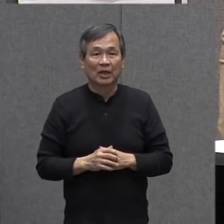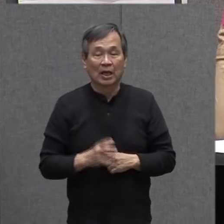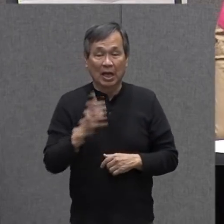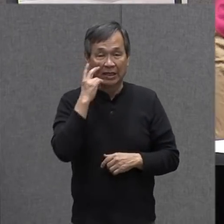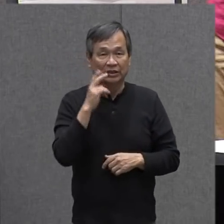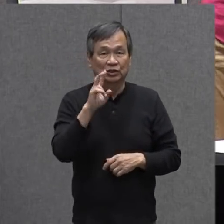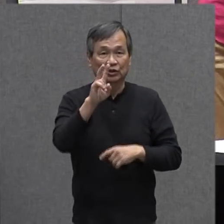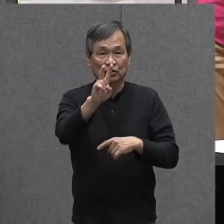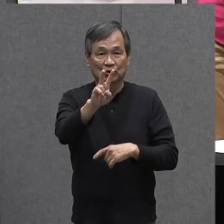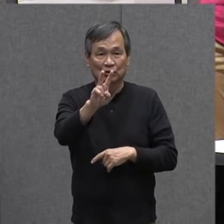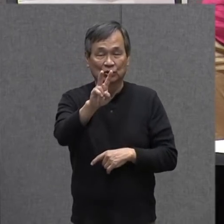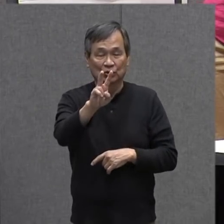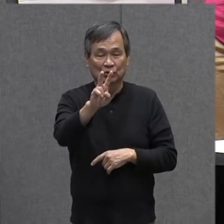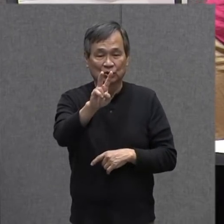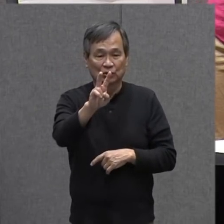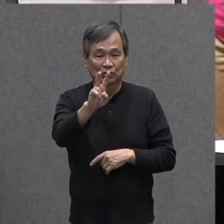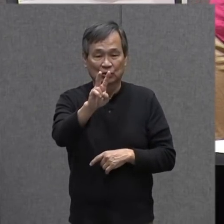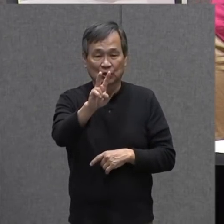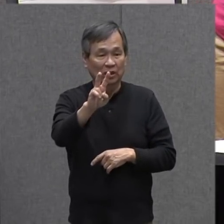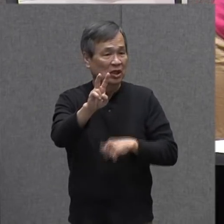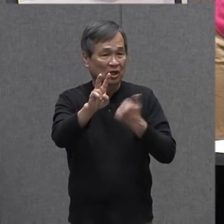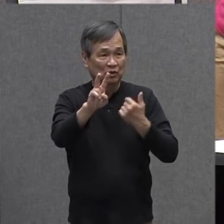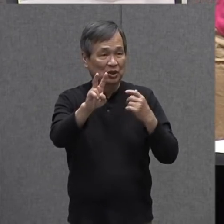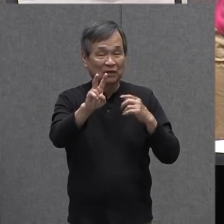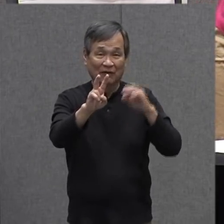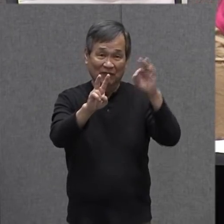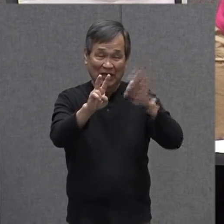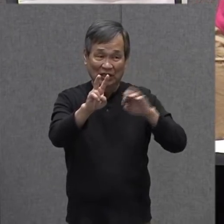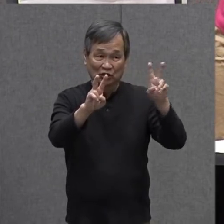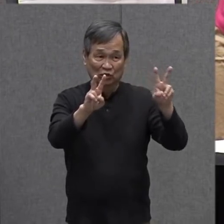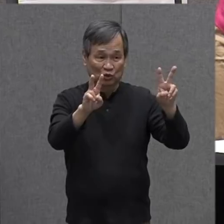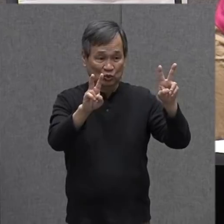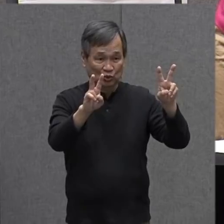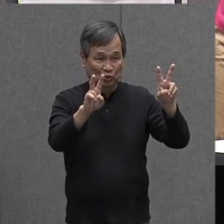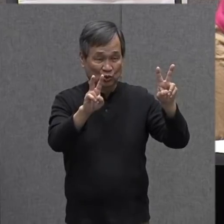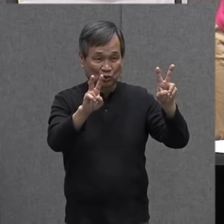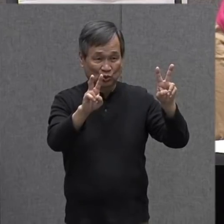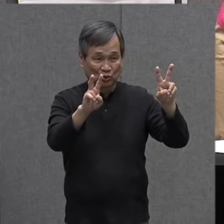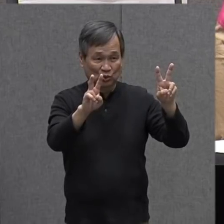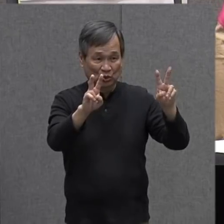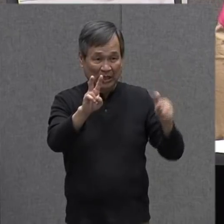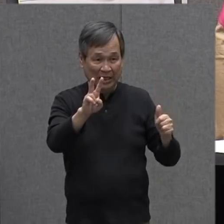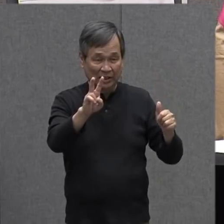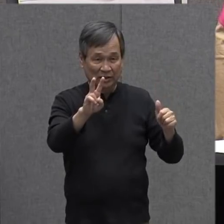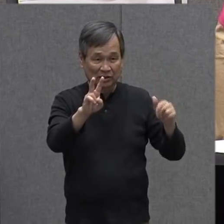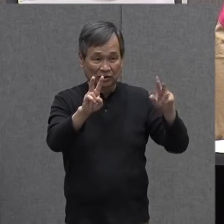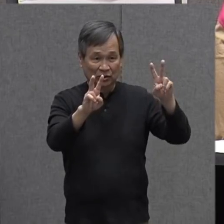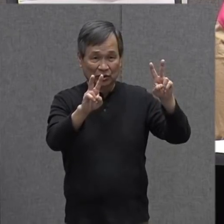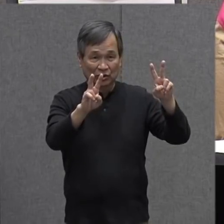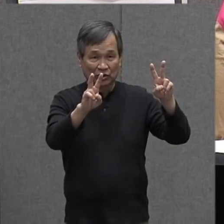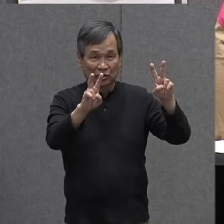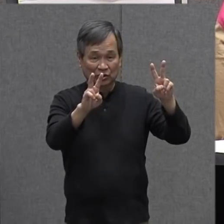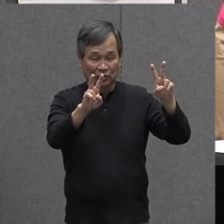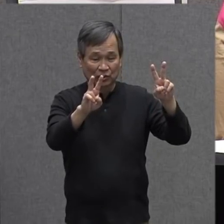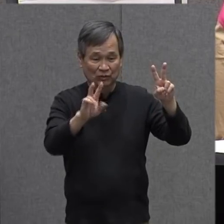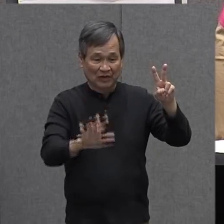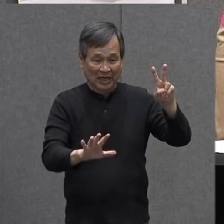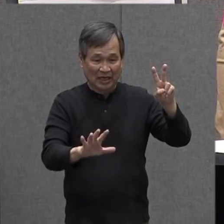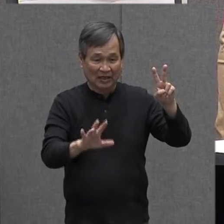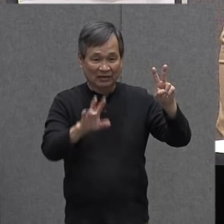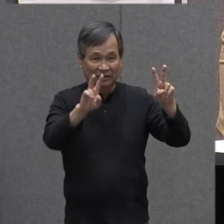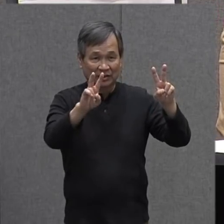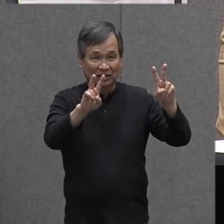One Doesn't Belong and Why? So if you've had joined us before, you had seen that there are